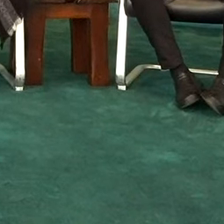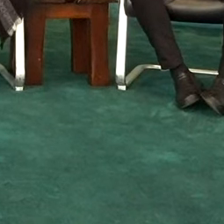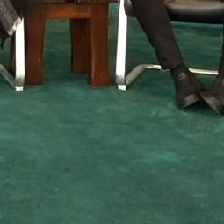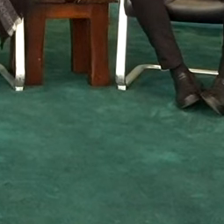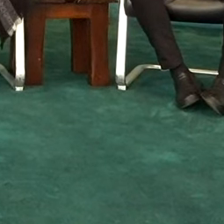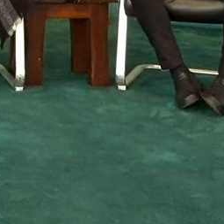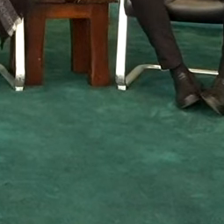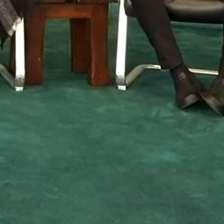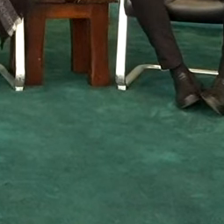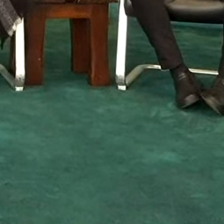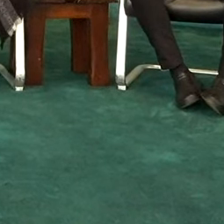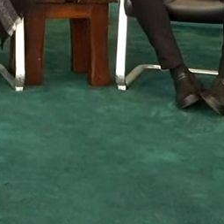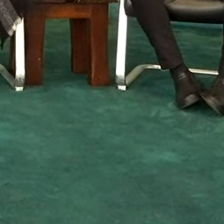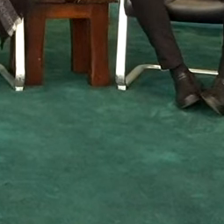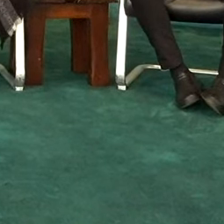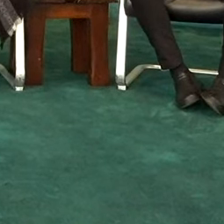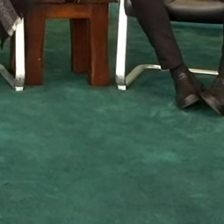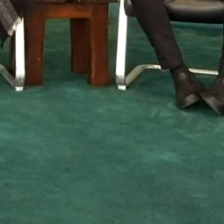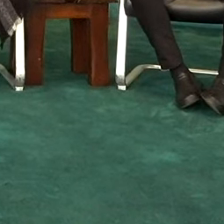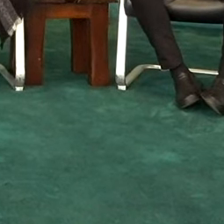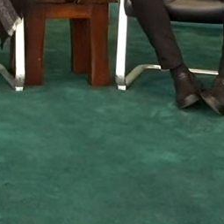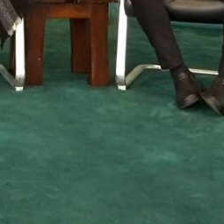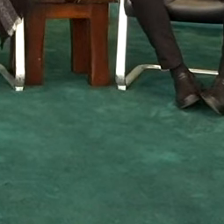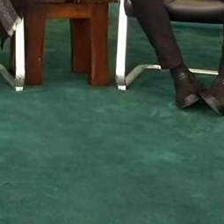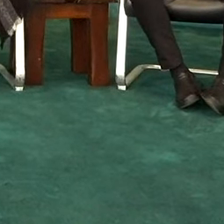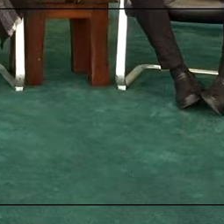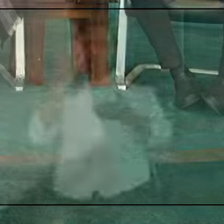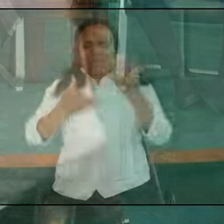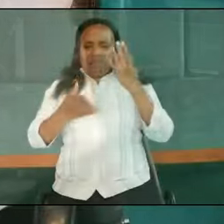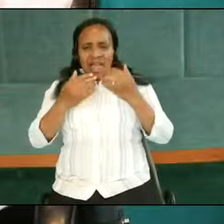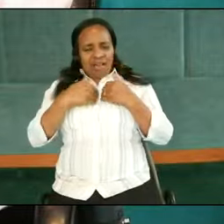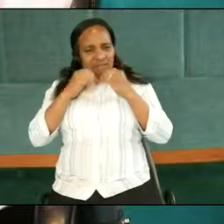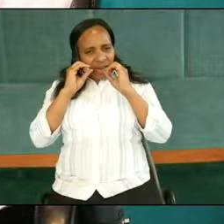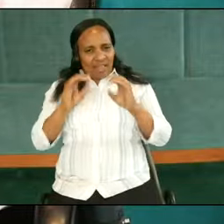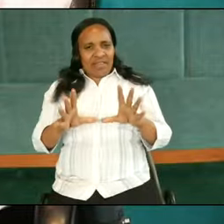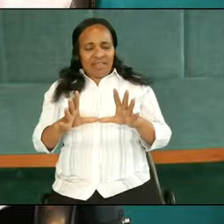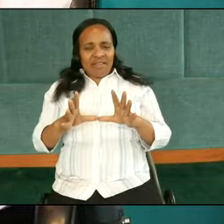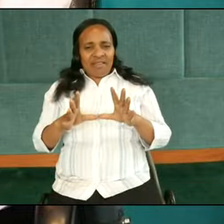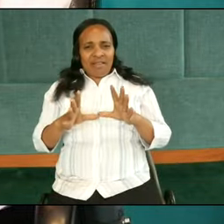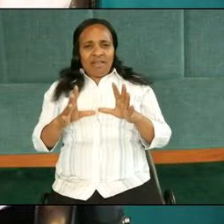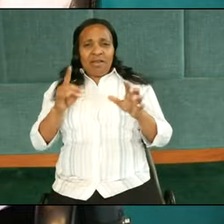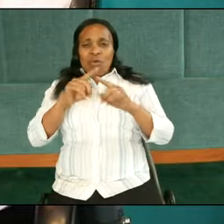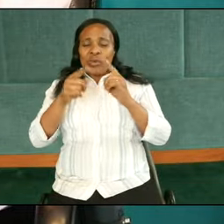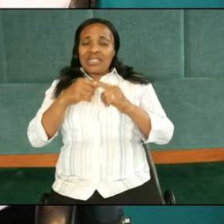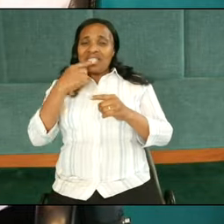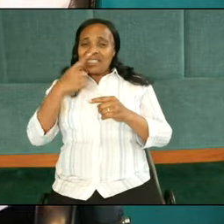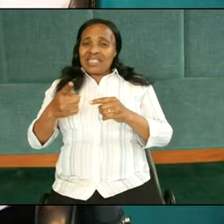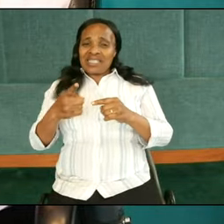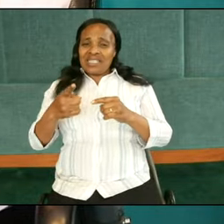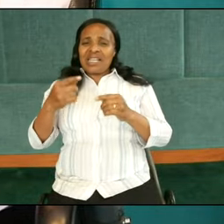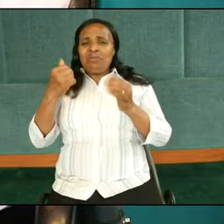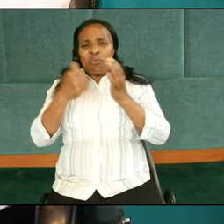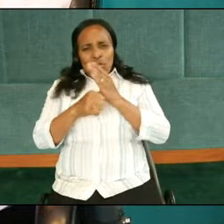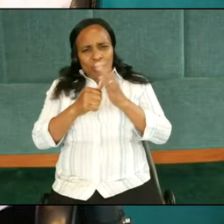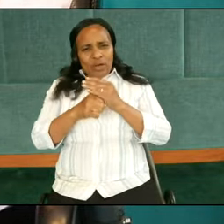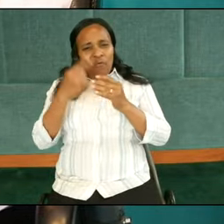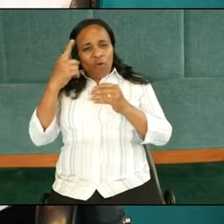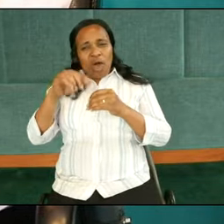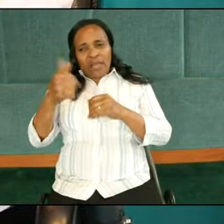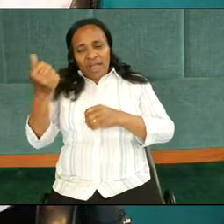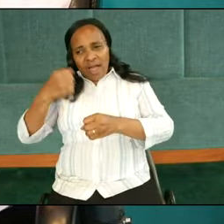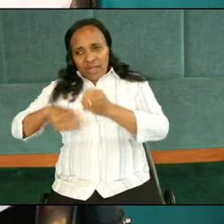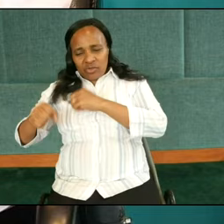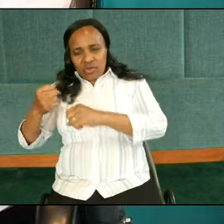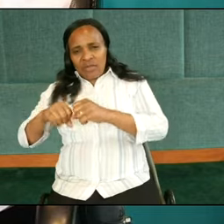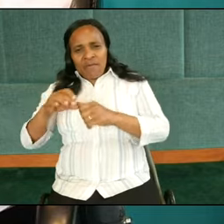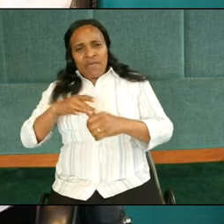it. Now, the Lord does not show favorism. And when he says that there's a consequence for a certain action, he doesn't be